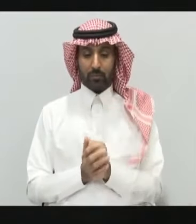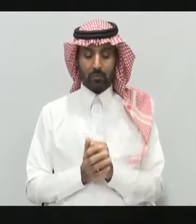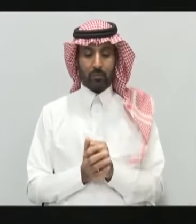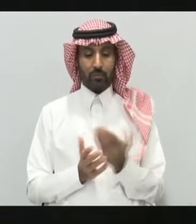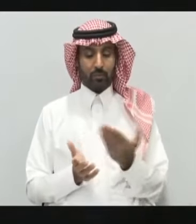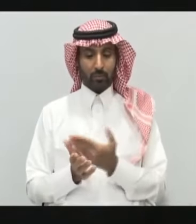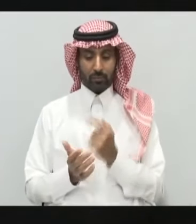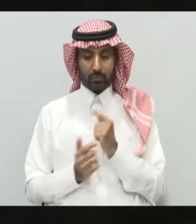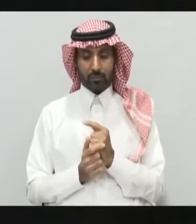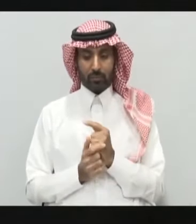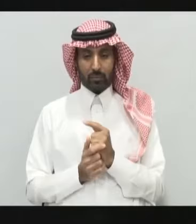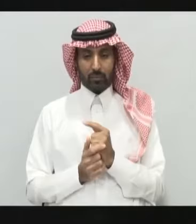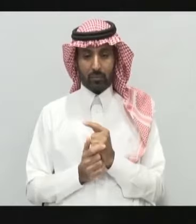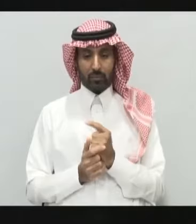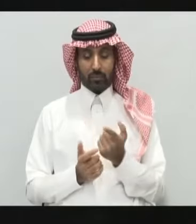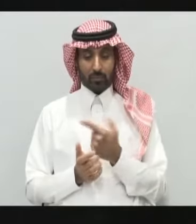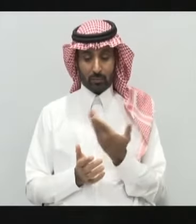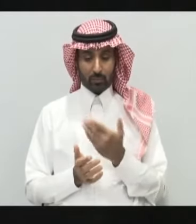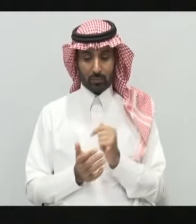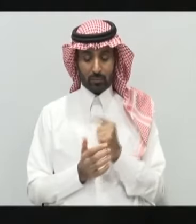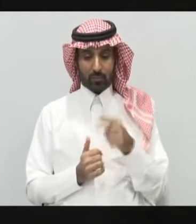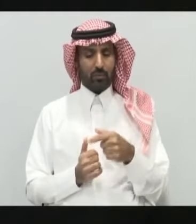2, and today we will cover